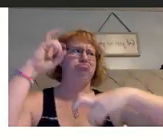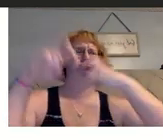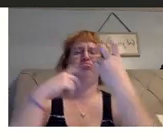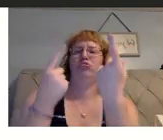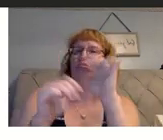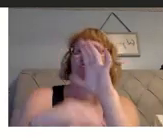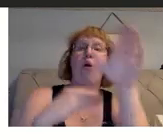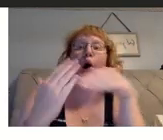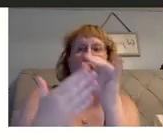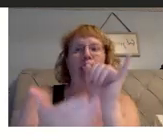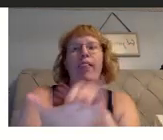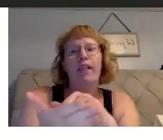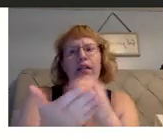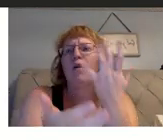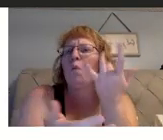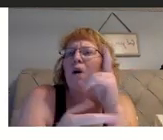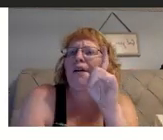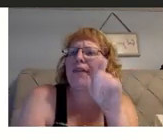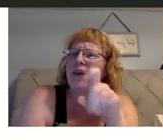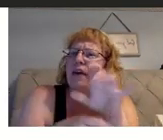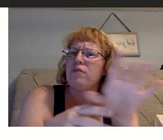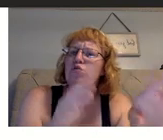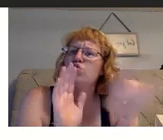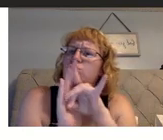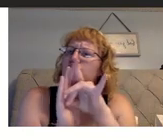that. Okay, so why do they have to choose?